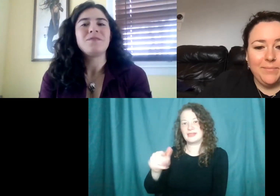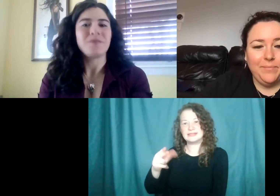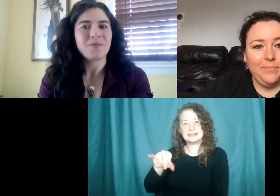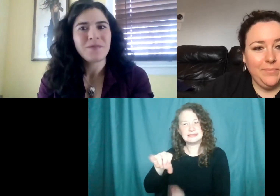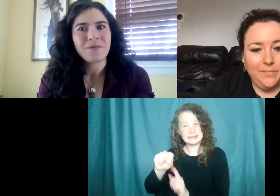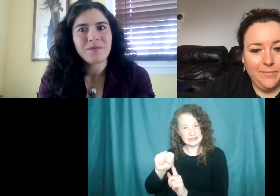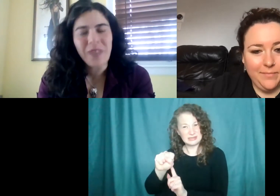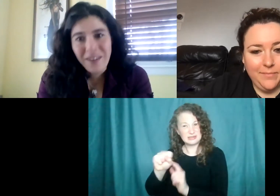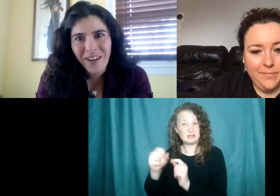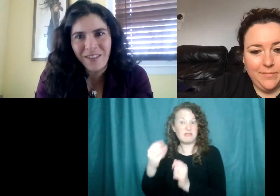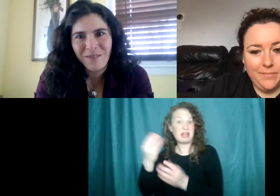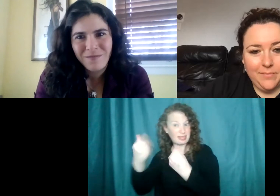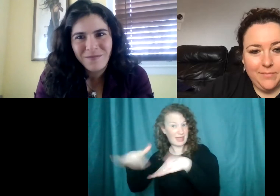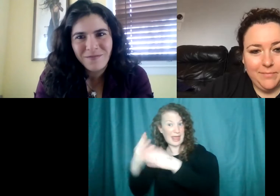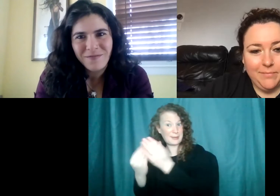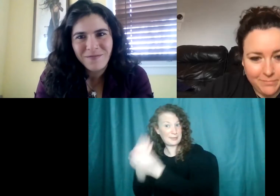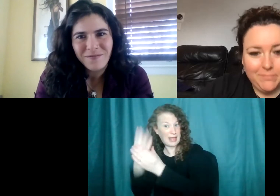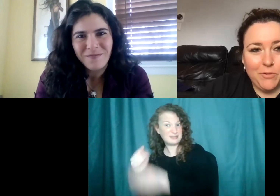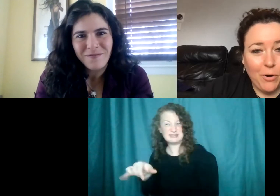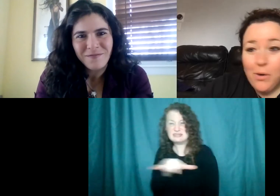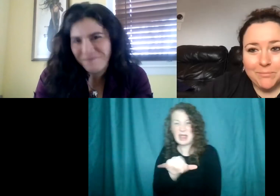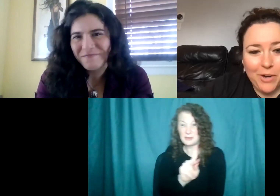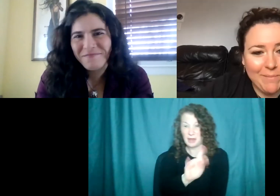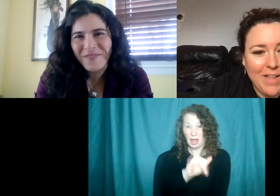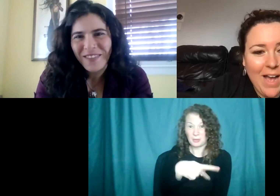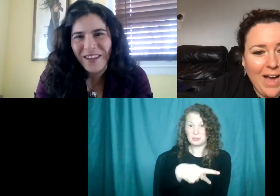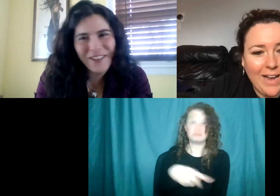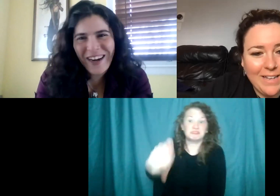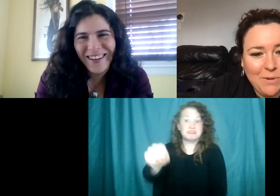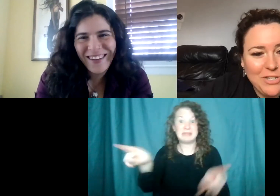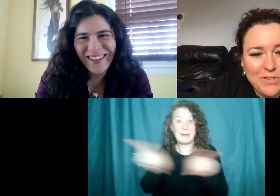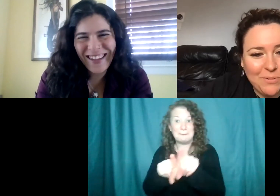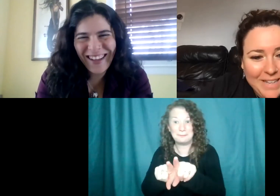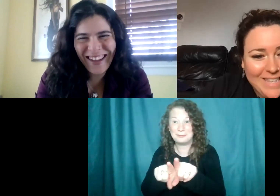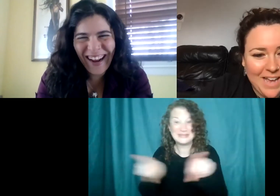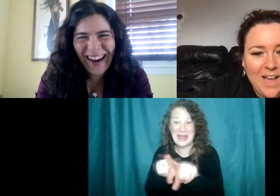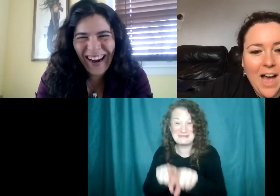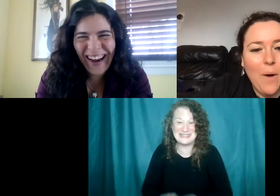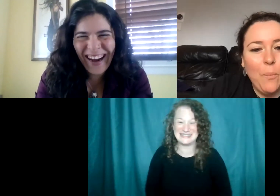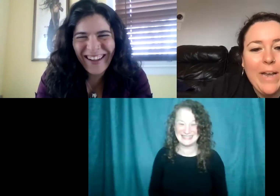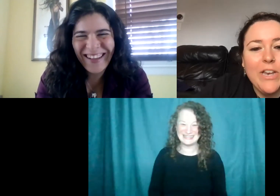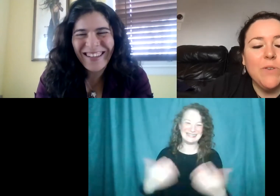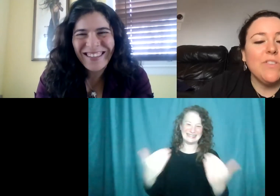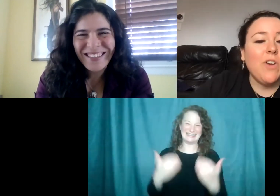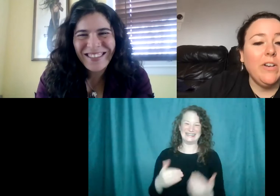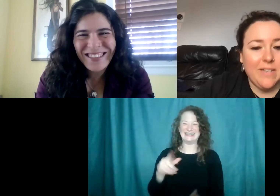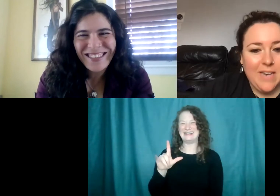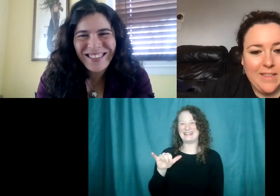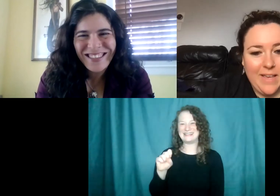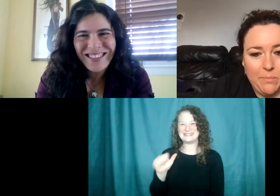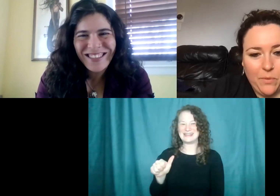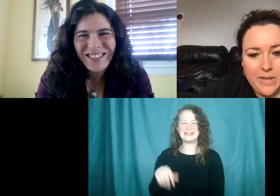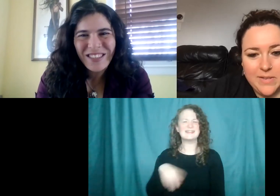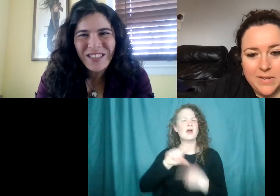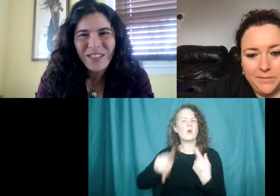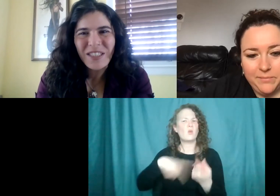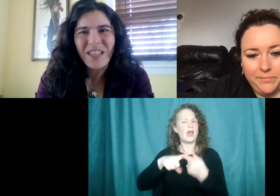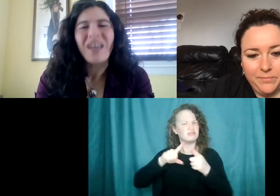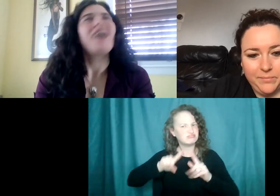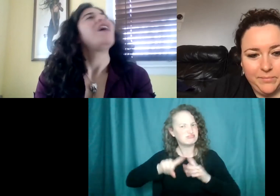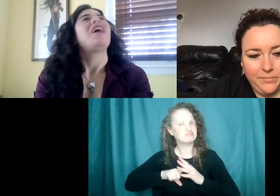land? It does. Cool, great. Next question is from Lisa. When did you start to study the kelp